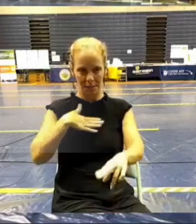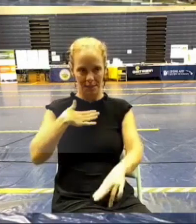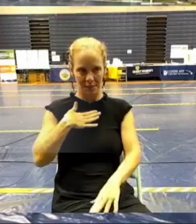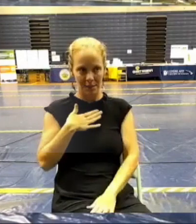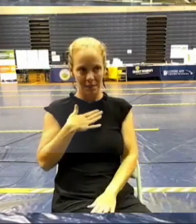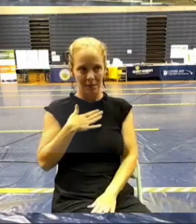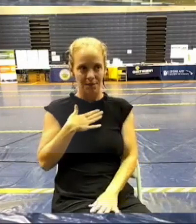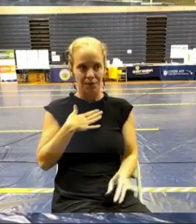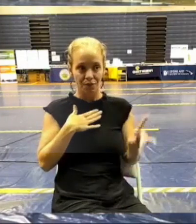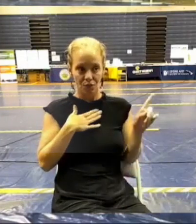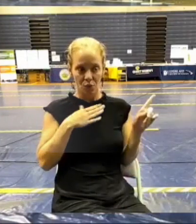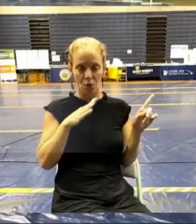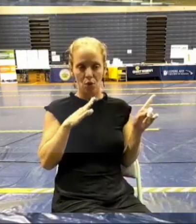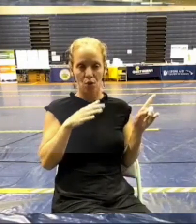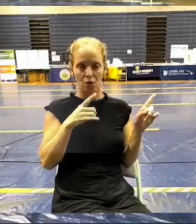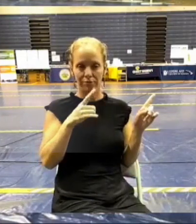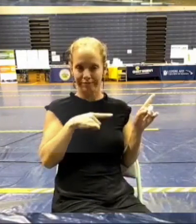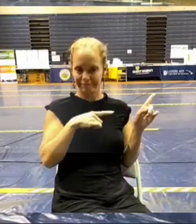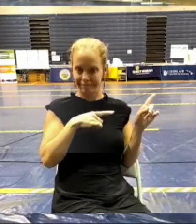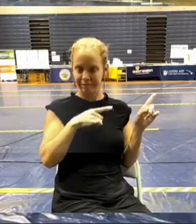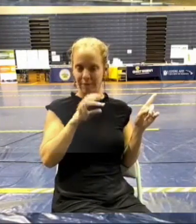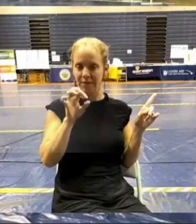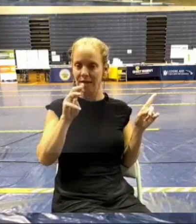So what Mr. Fenton just said